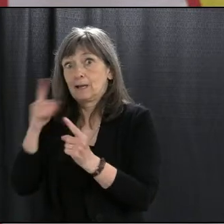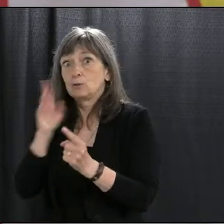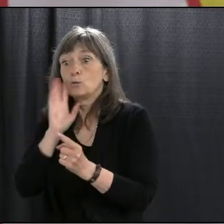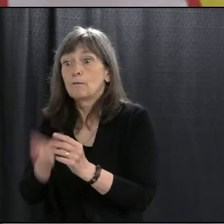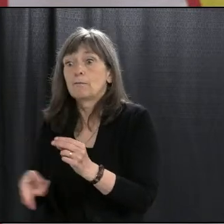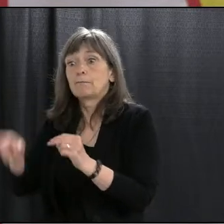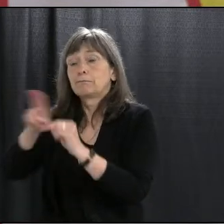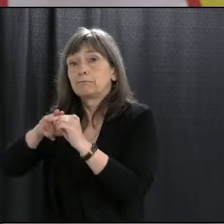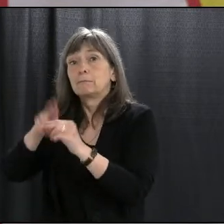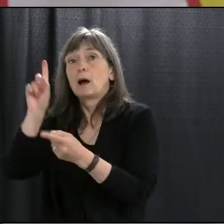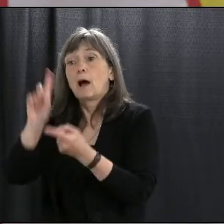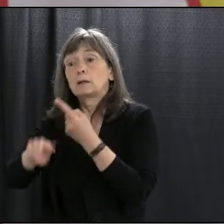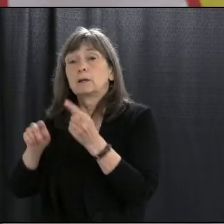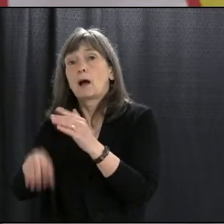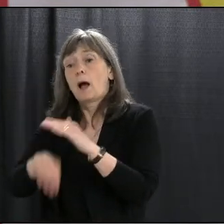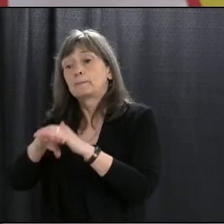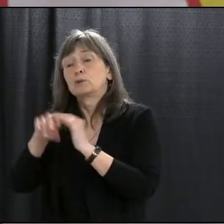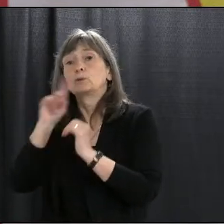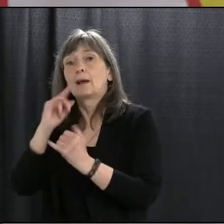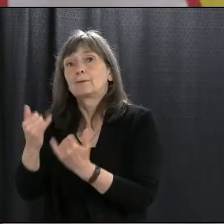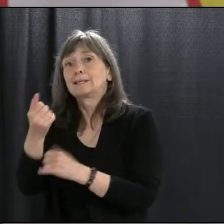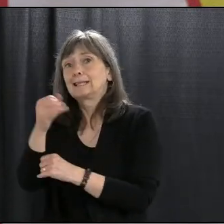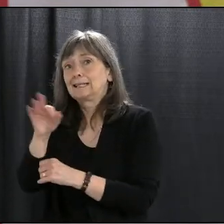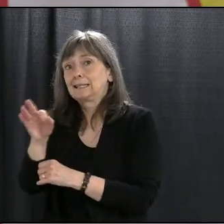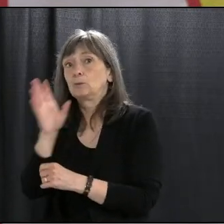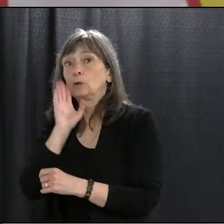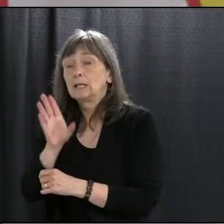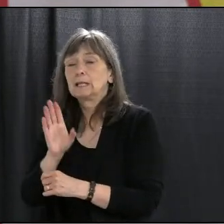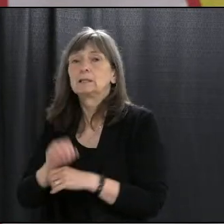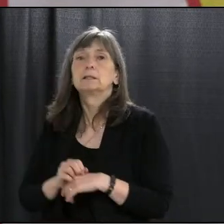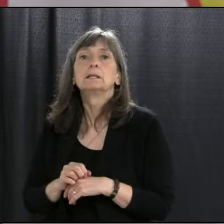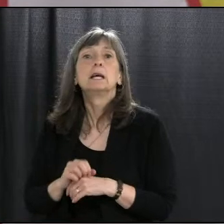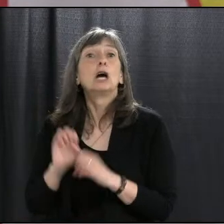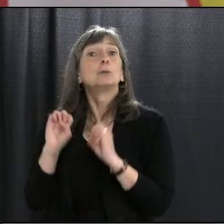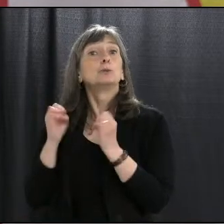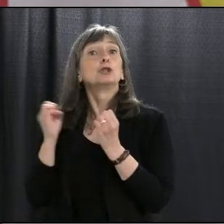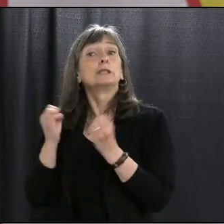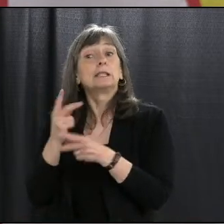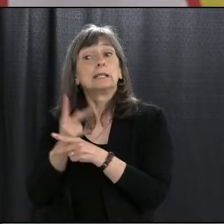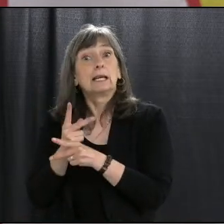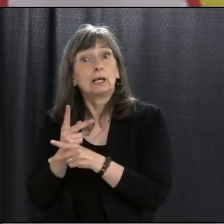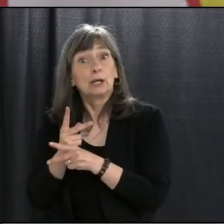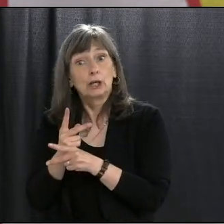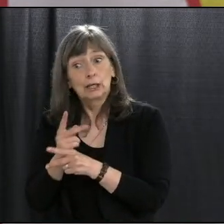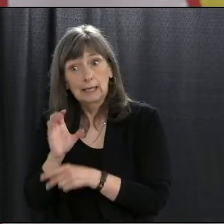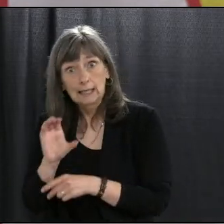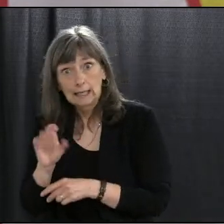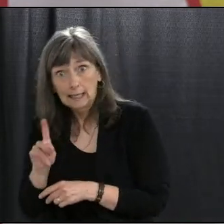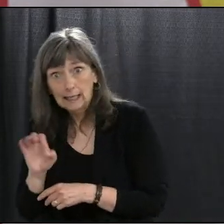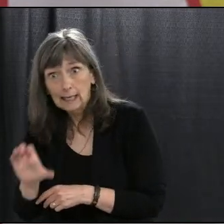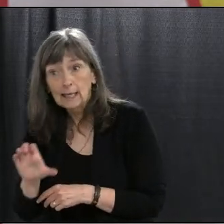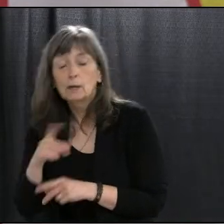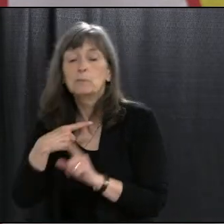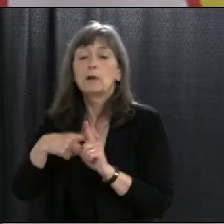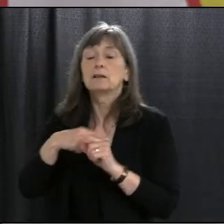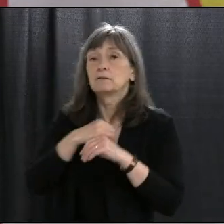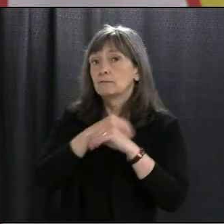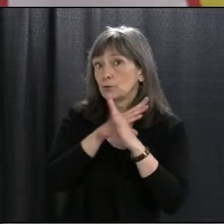19. The urgent care clinic that was announced in this year's budget, as well as virtual